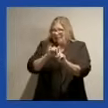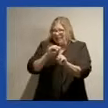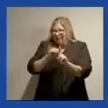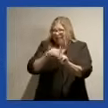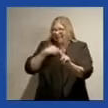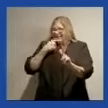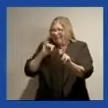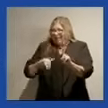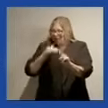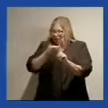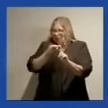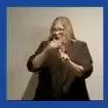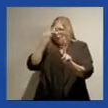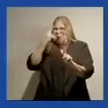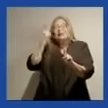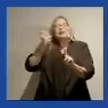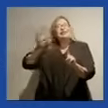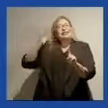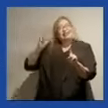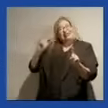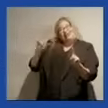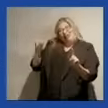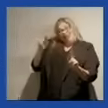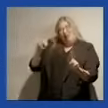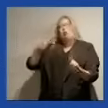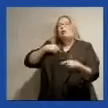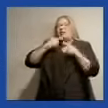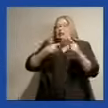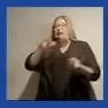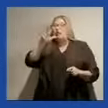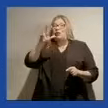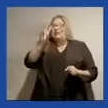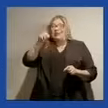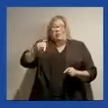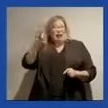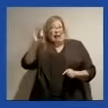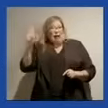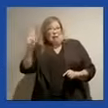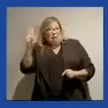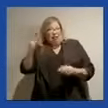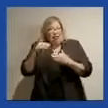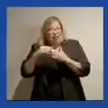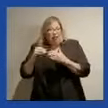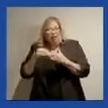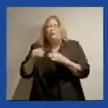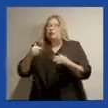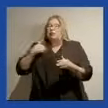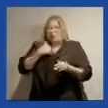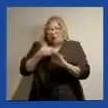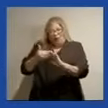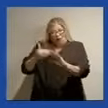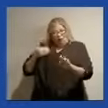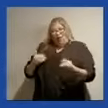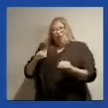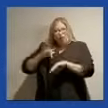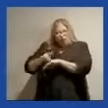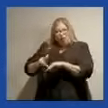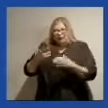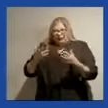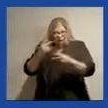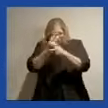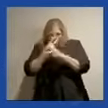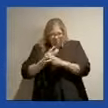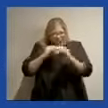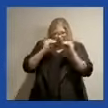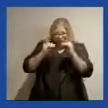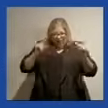we, in January, announced a $37.9 billion shortfall. We took that early action of $17.3 billion.